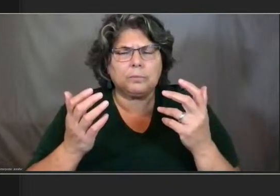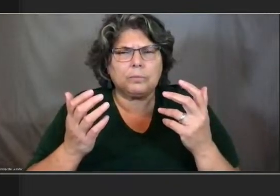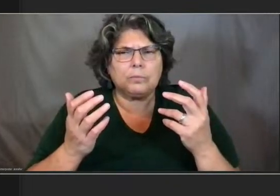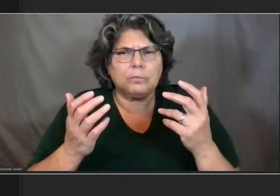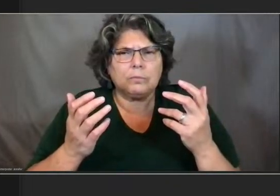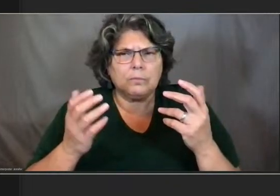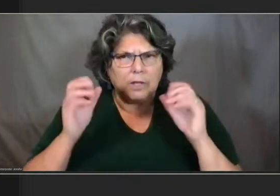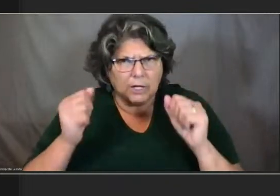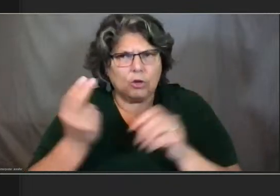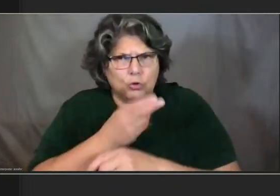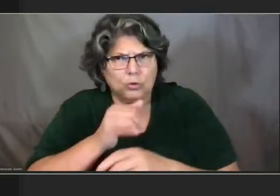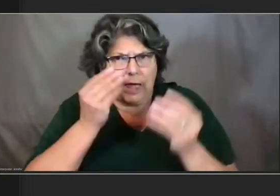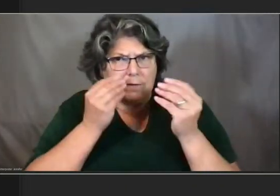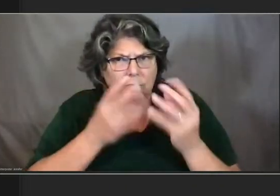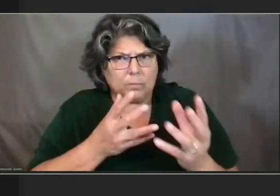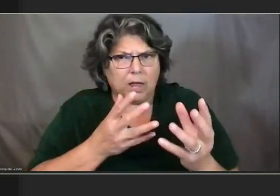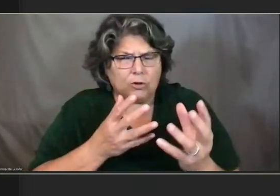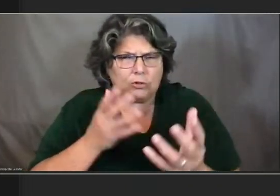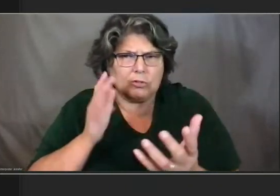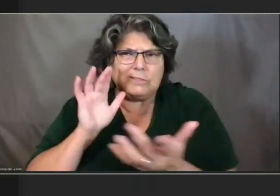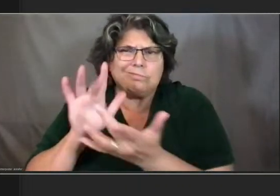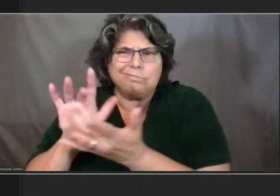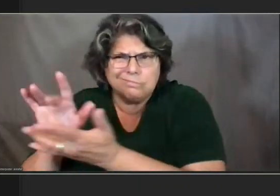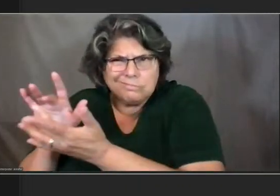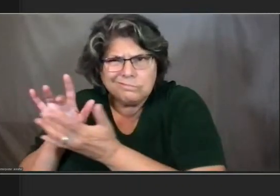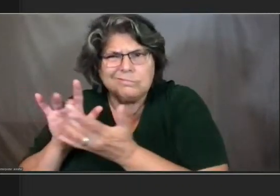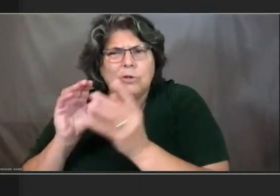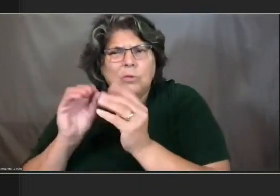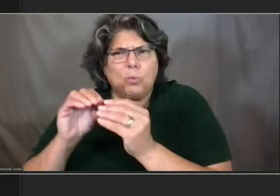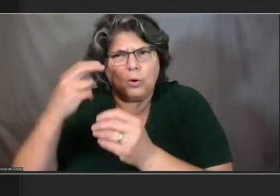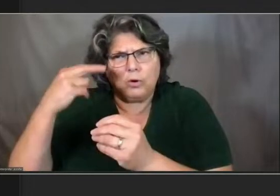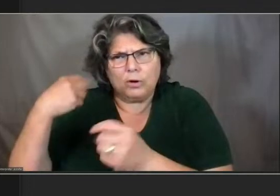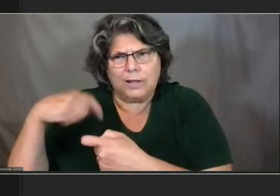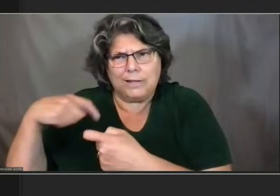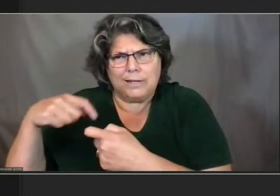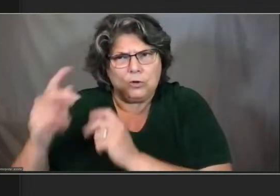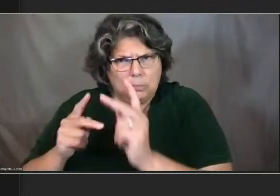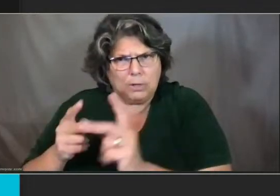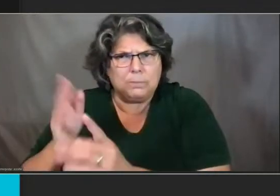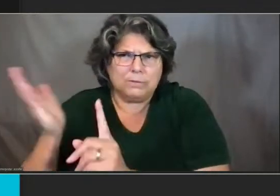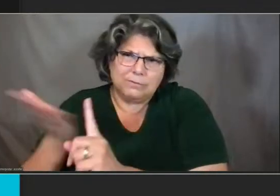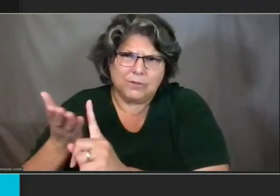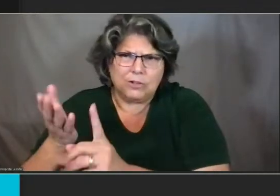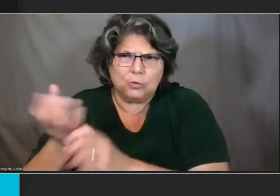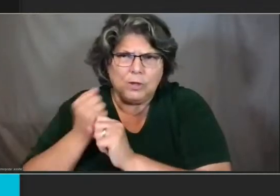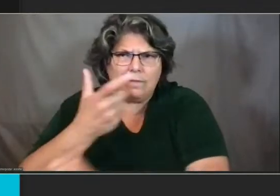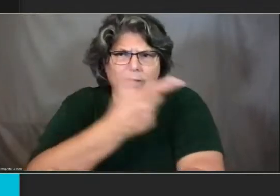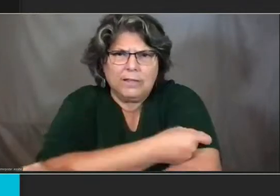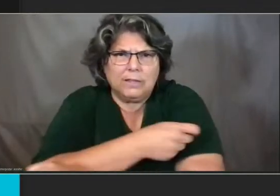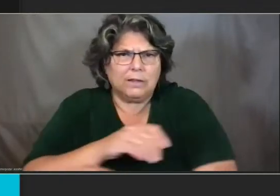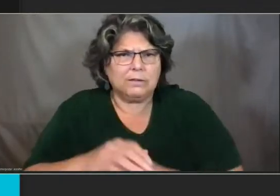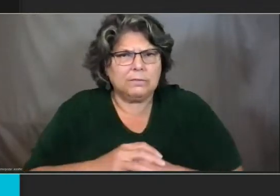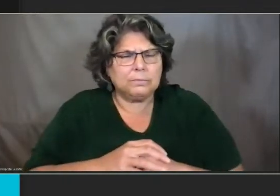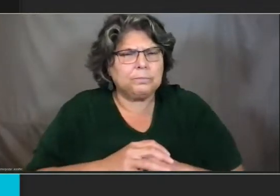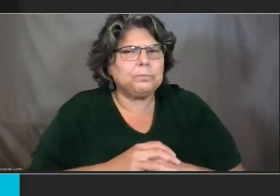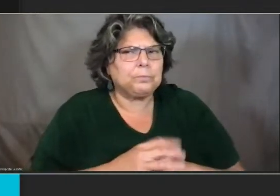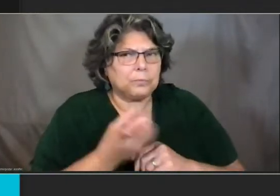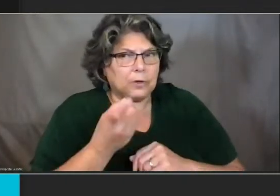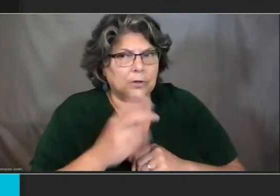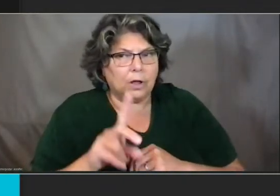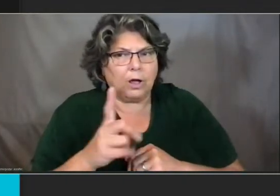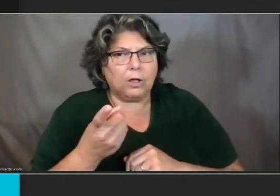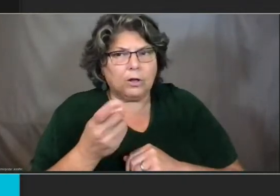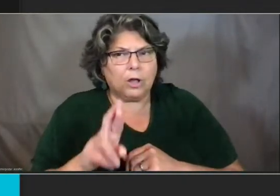using that data to reach into more Latinos to get the vaccine. Yeah, I'll just start saying thank you, Loretto, for that